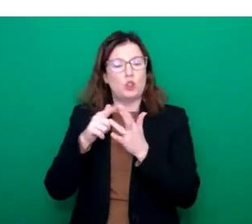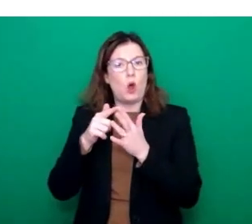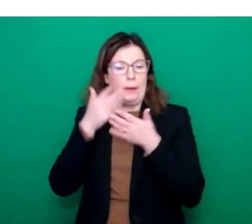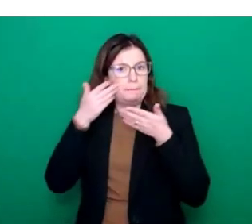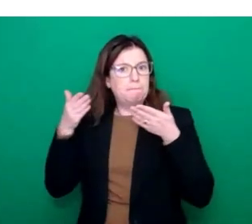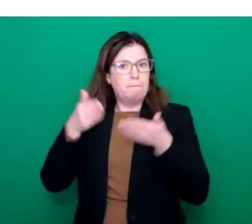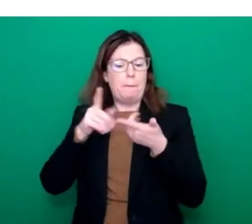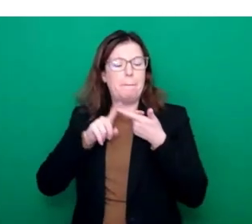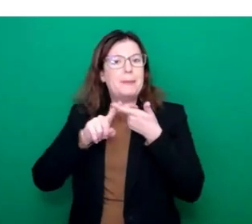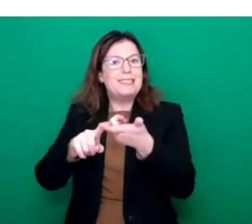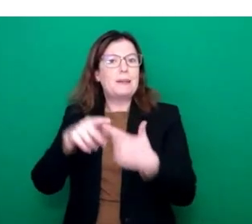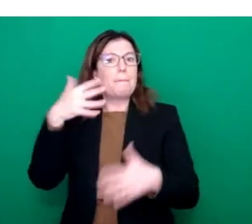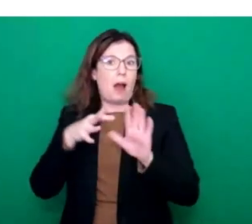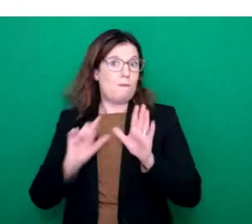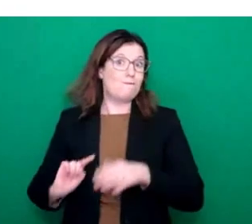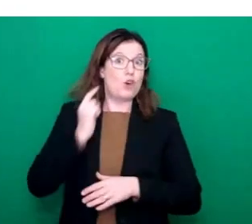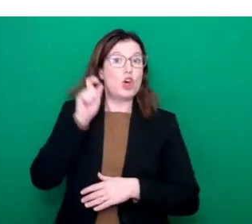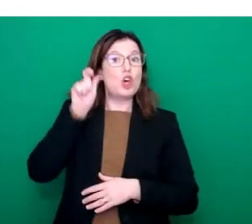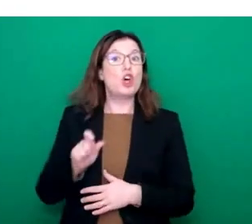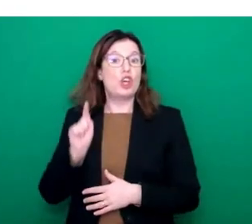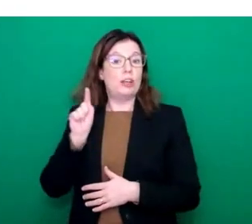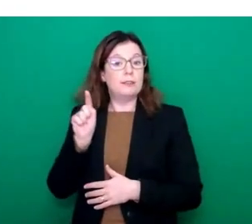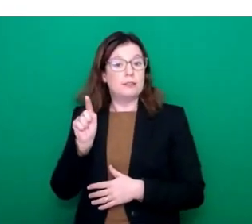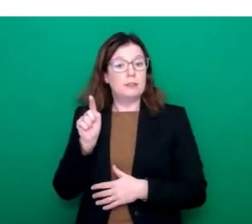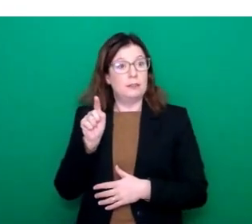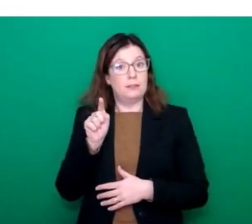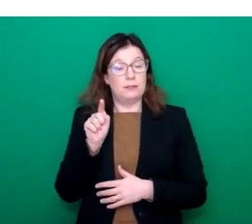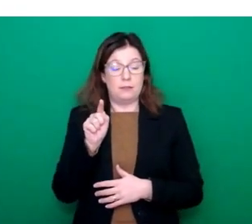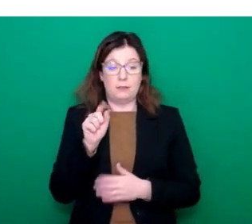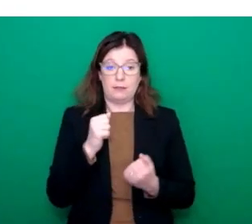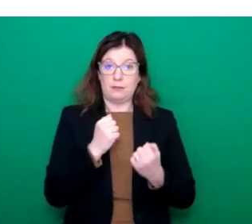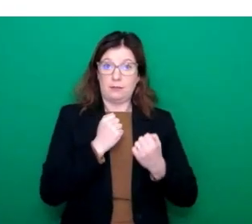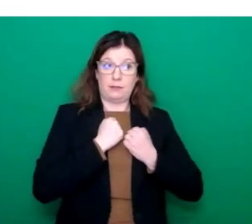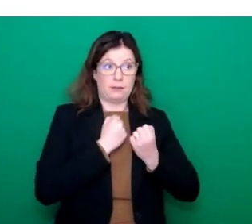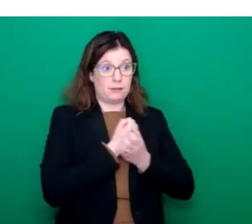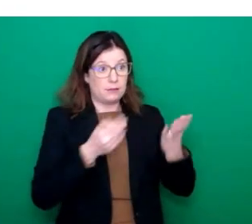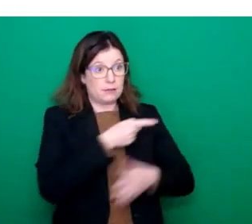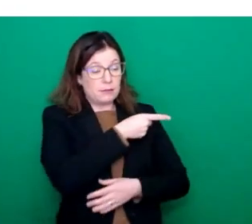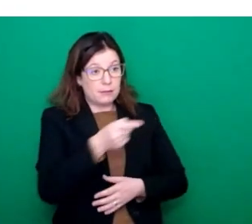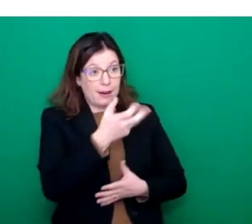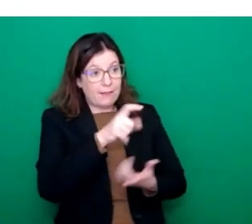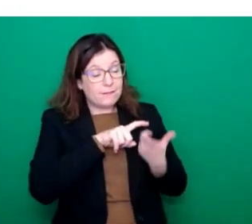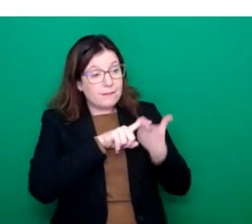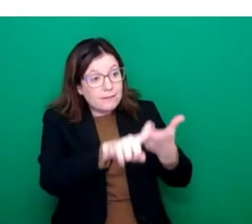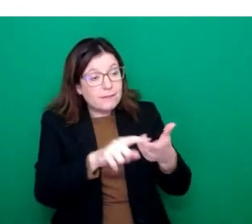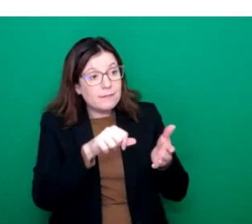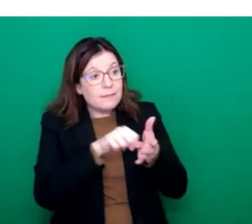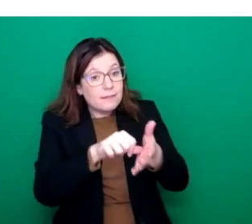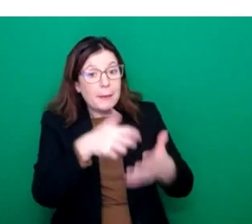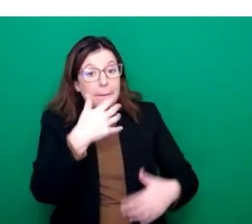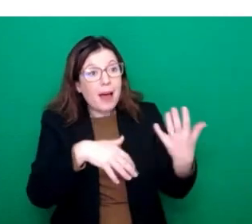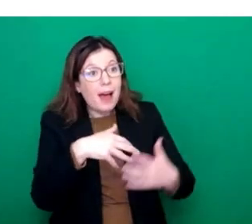realise that those members of our population with persistent pain, some of them can